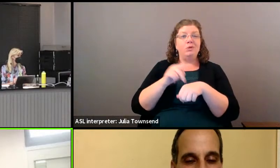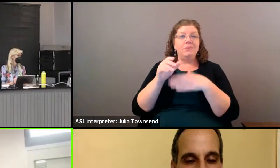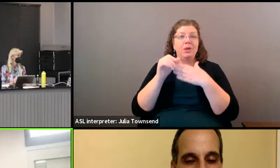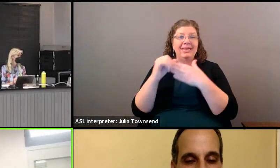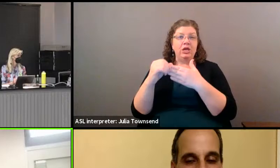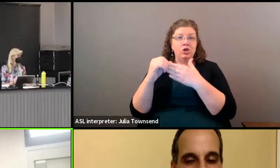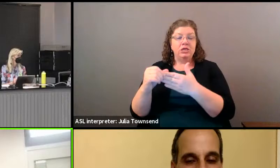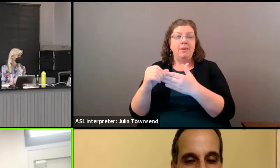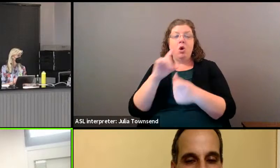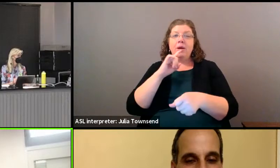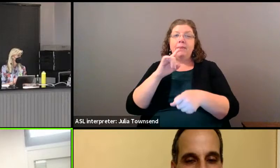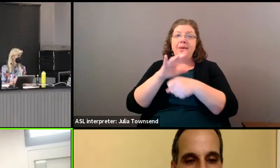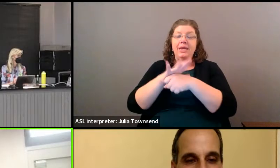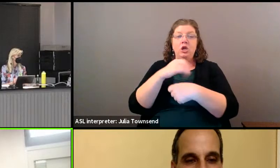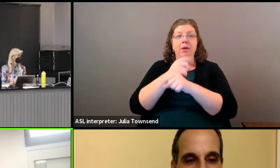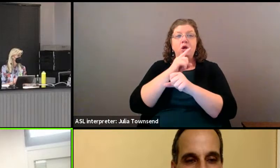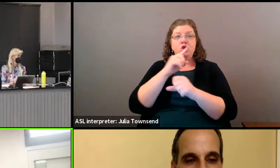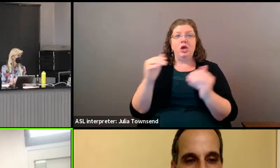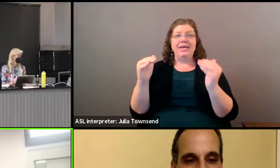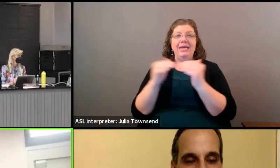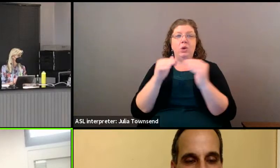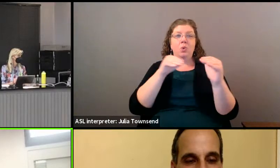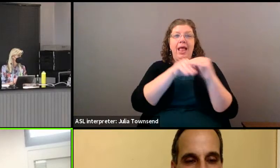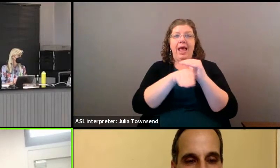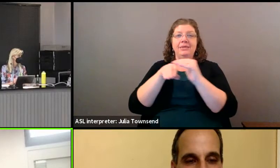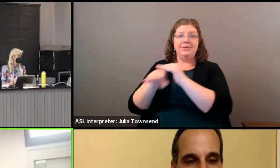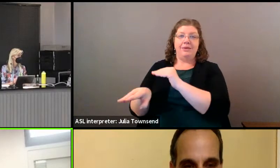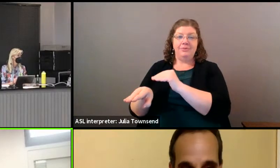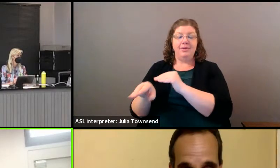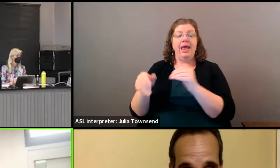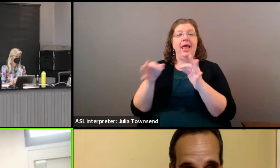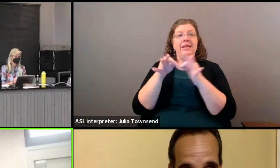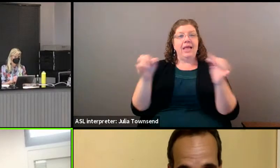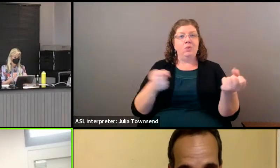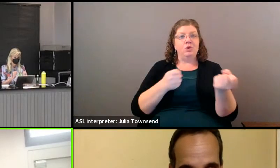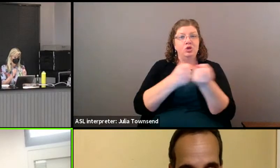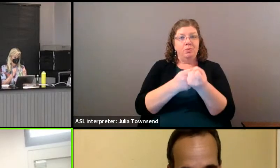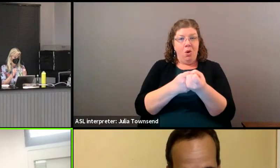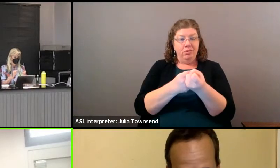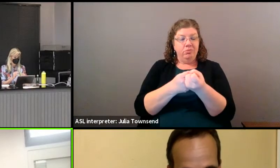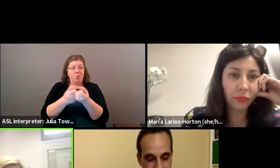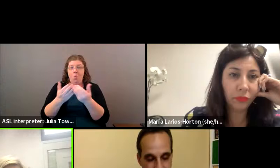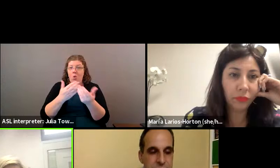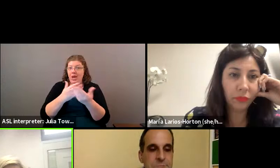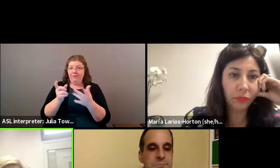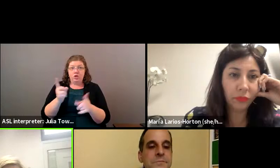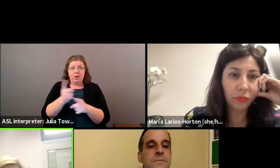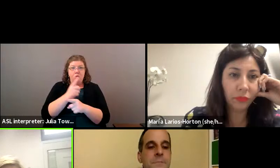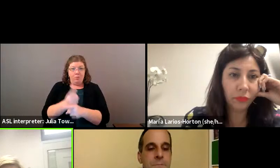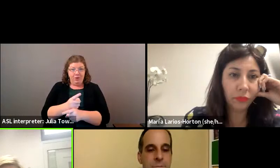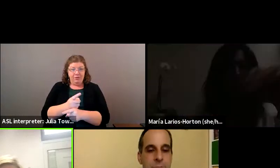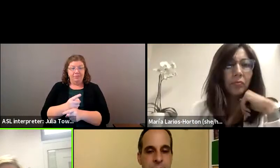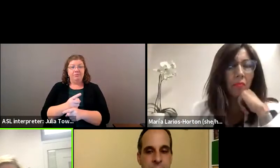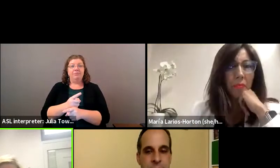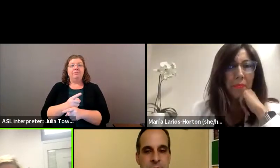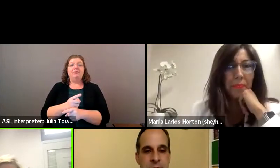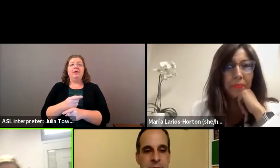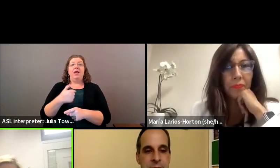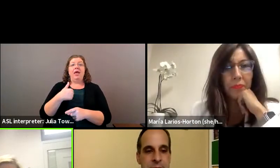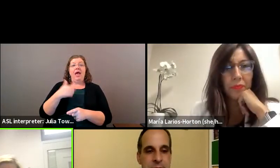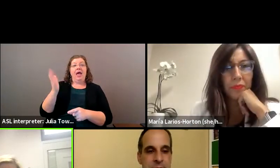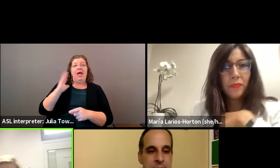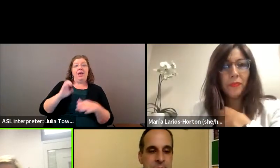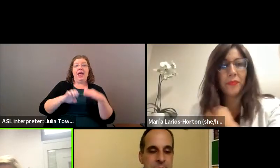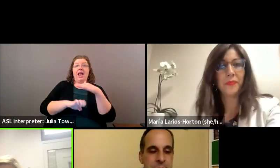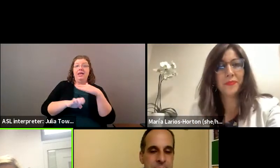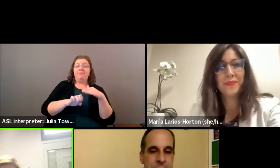are committed to ensuring equal access and language supports, however appropriate. And having been an elementary principal, I can tell you